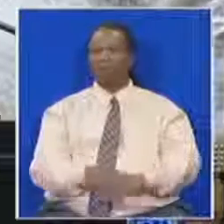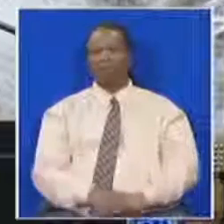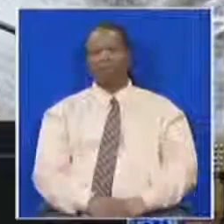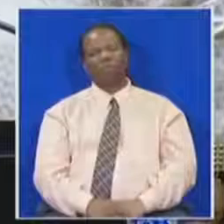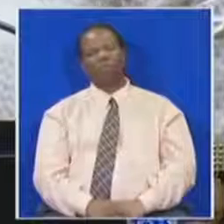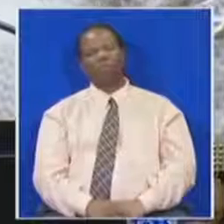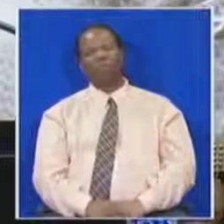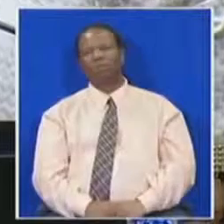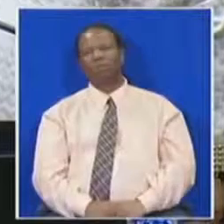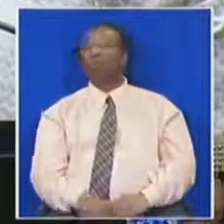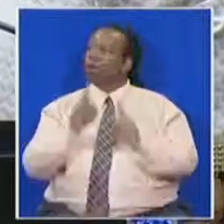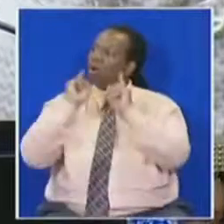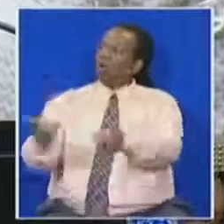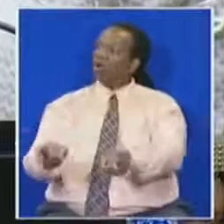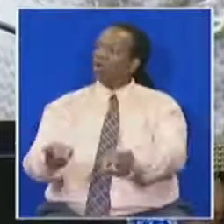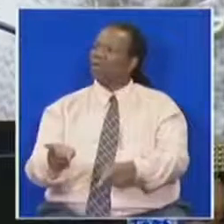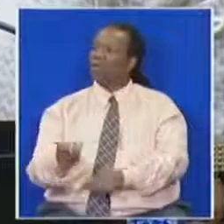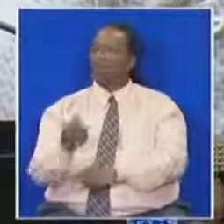Speaker. Order! Yeah.